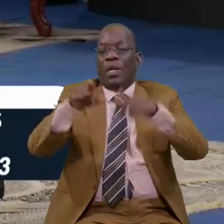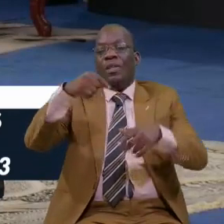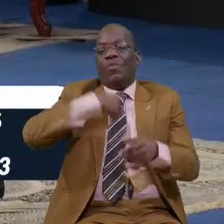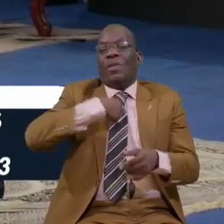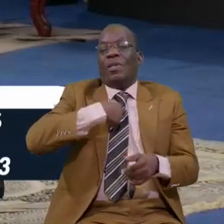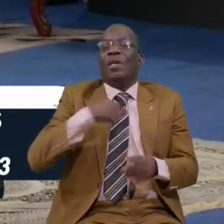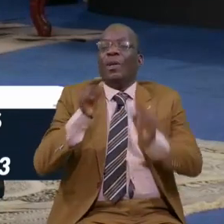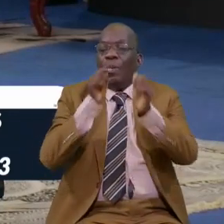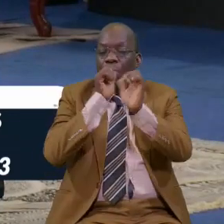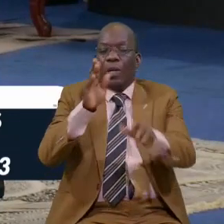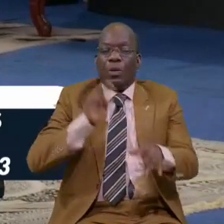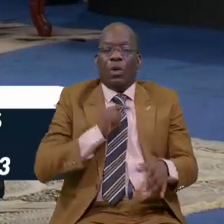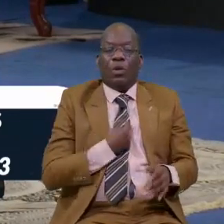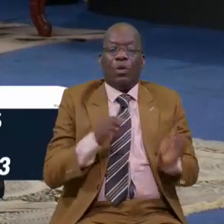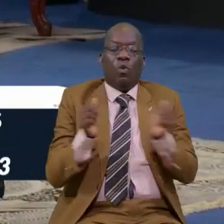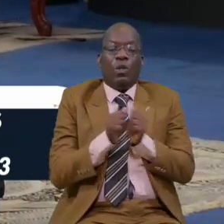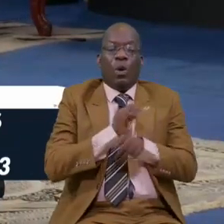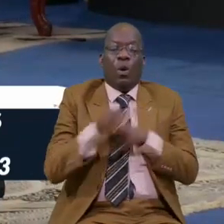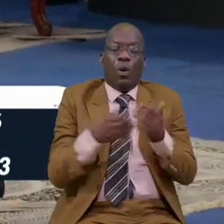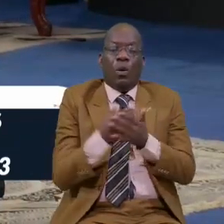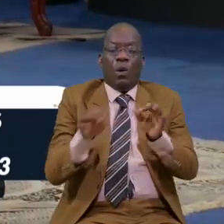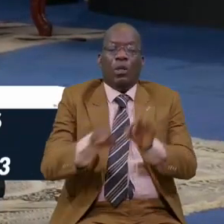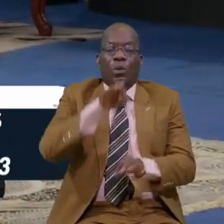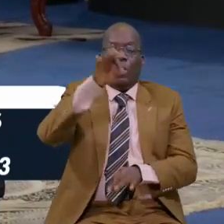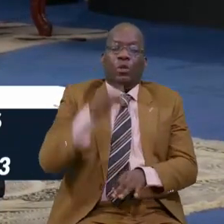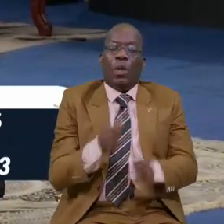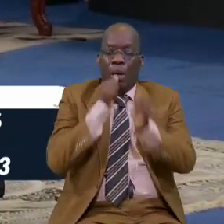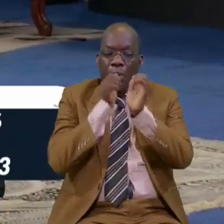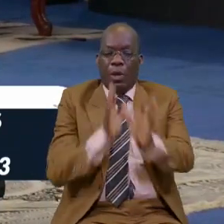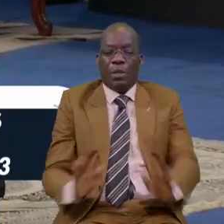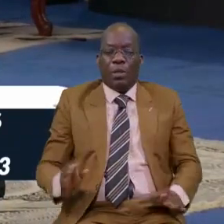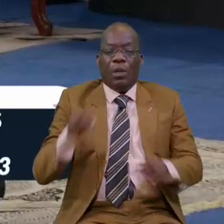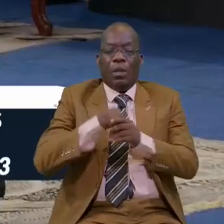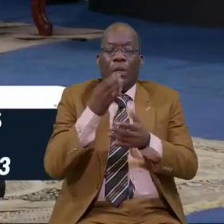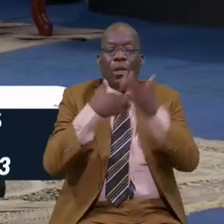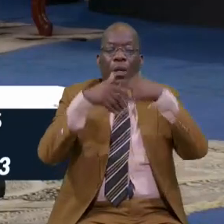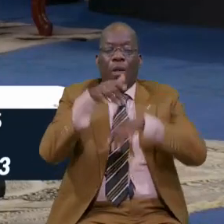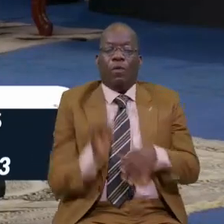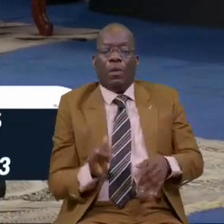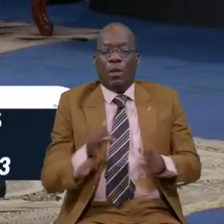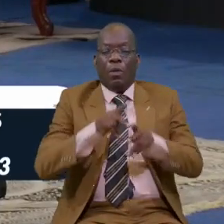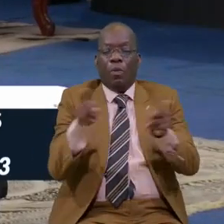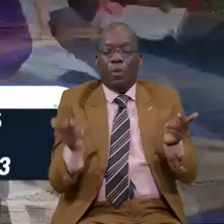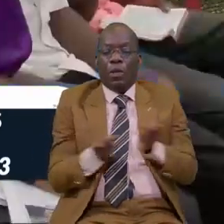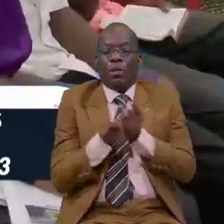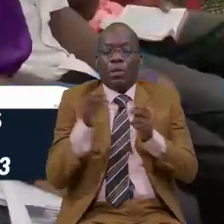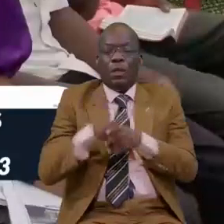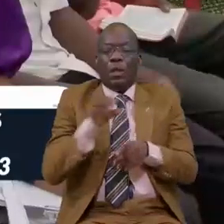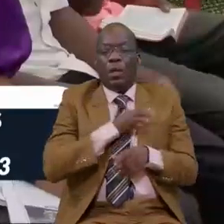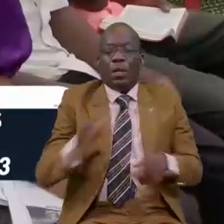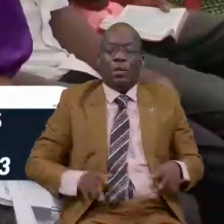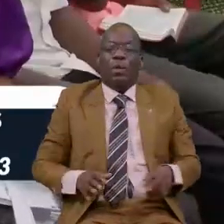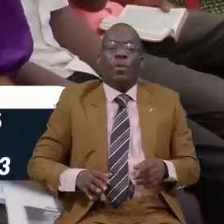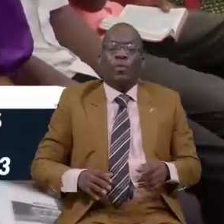us with all spiritual blessings in heavenly places in Christ. Look at number 3 here